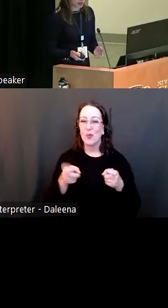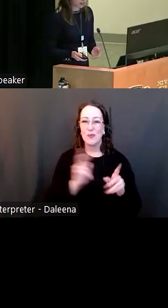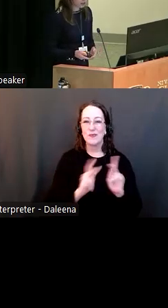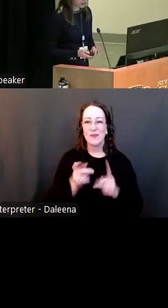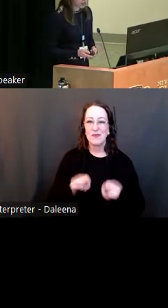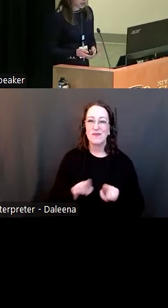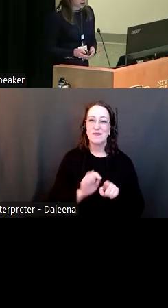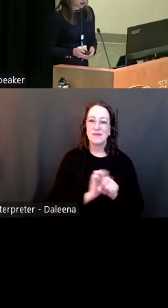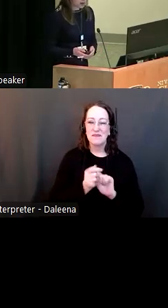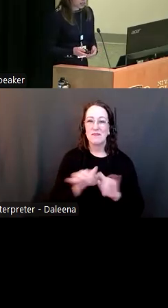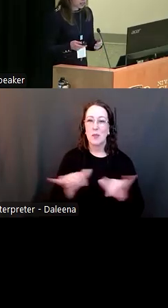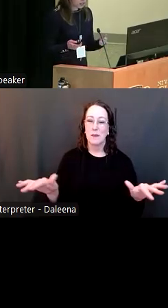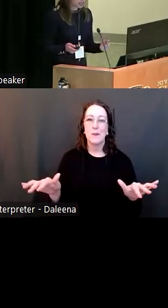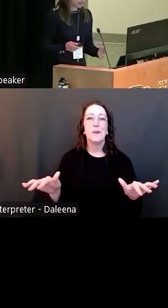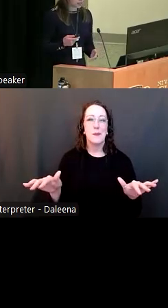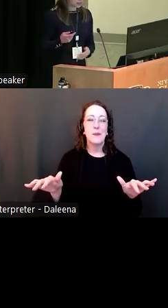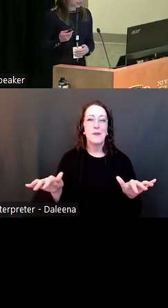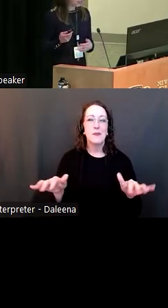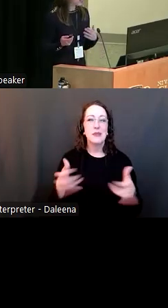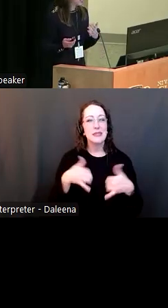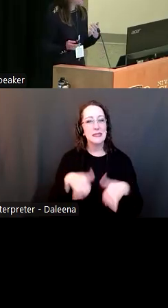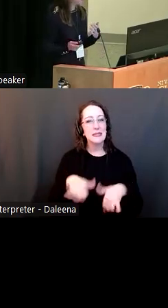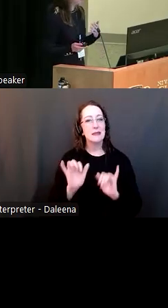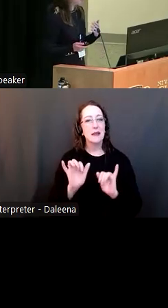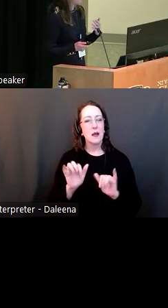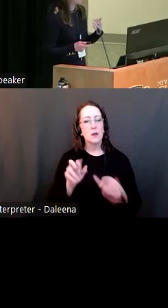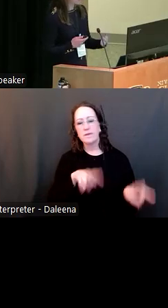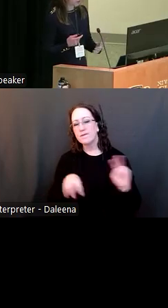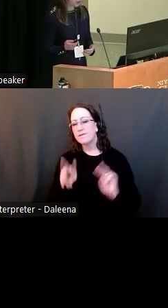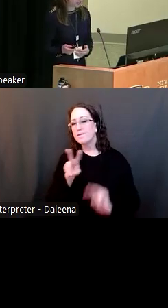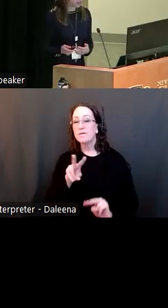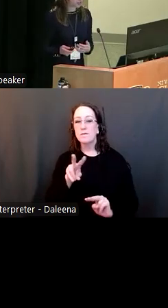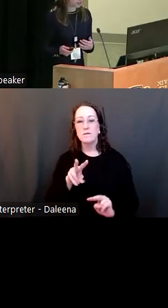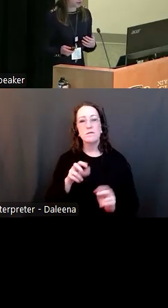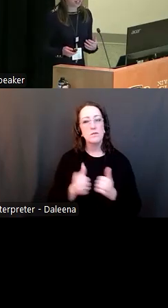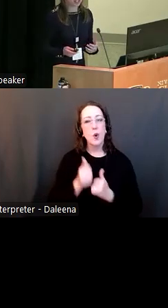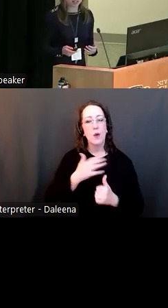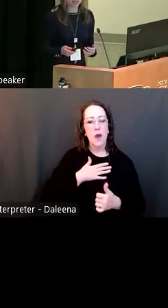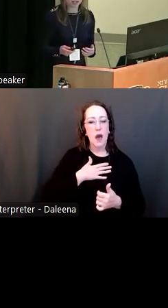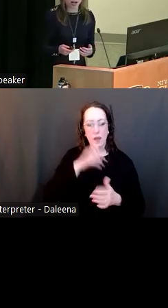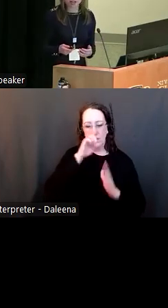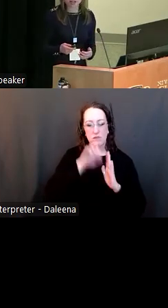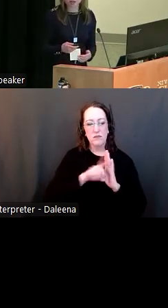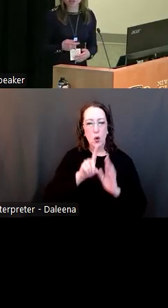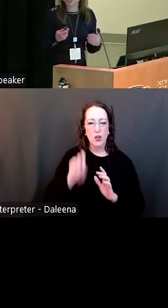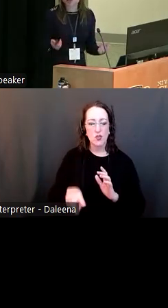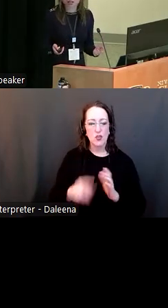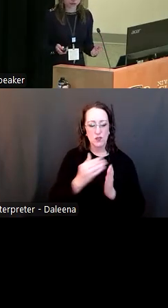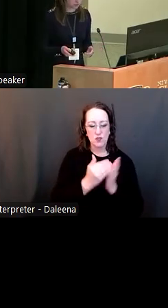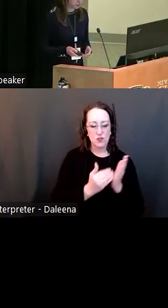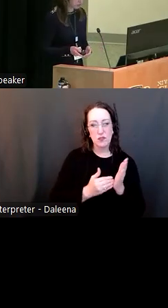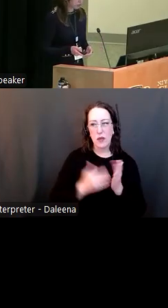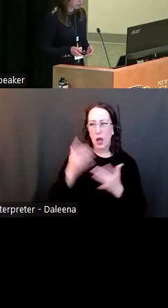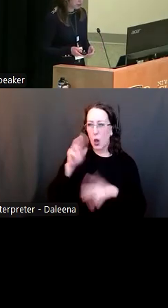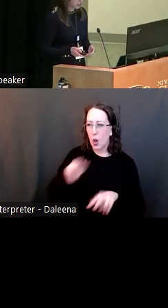COVID pandemic, but it still allowed me to examine most of my research questions and look at trends.